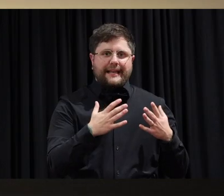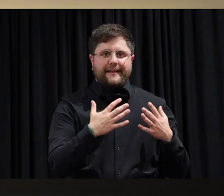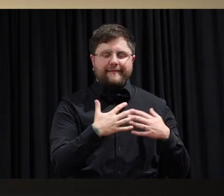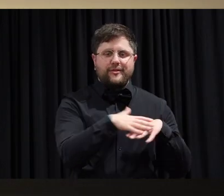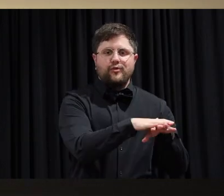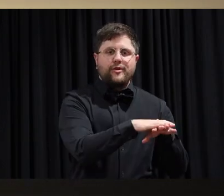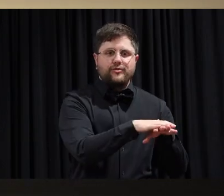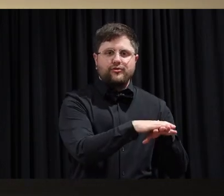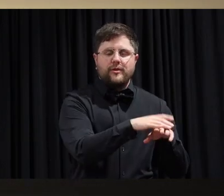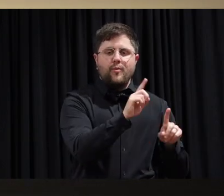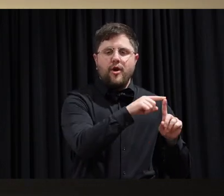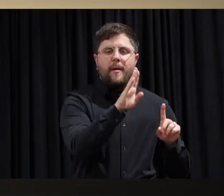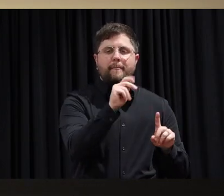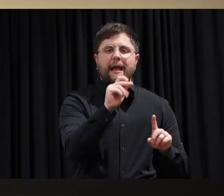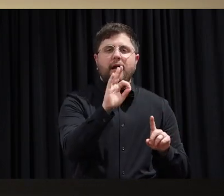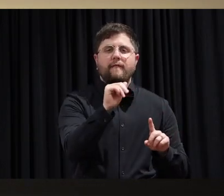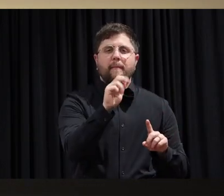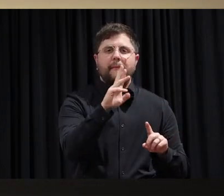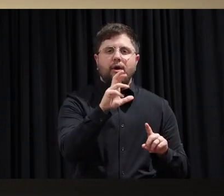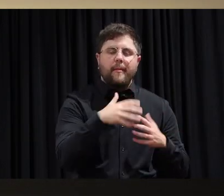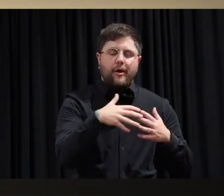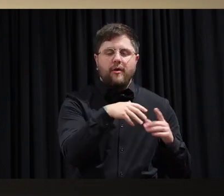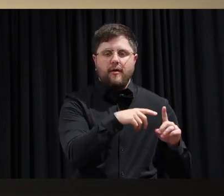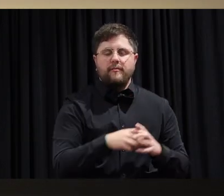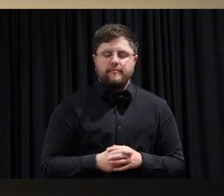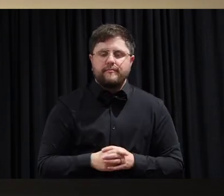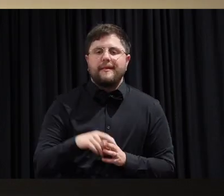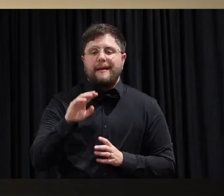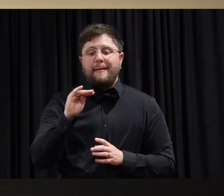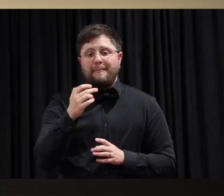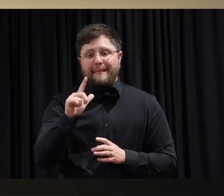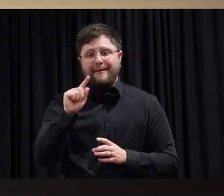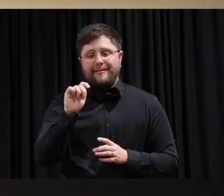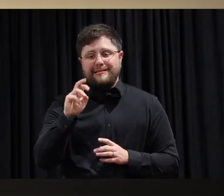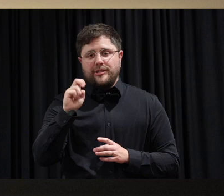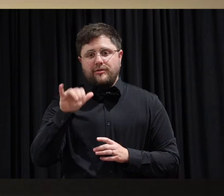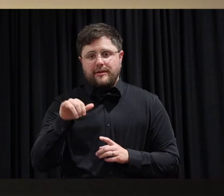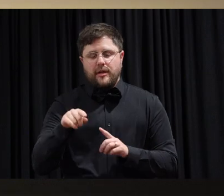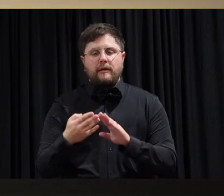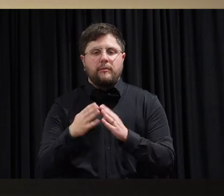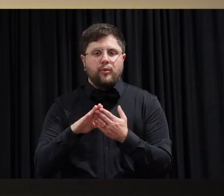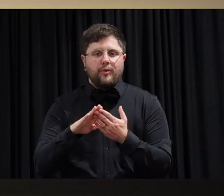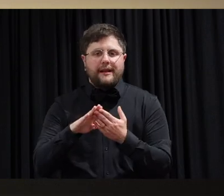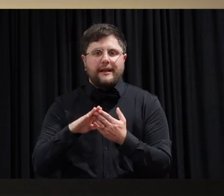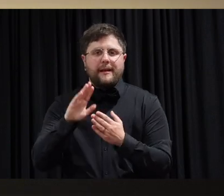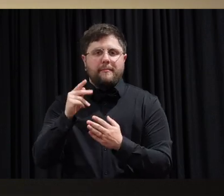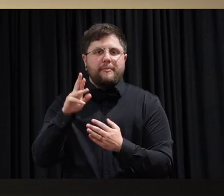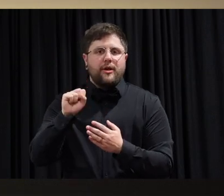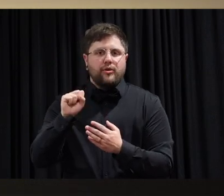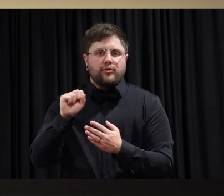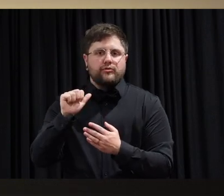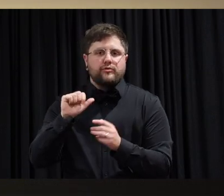Integration Executive at Bank of America. And Michael Tierney, Community Bankers